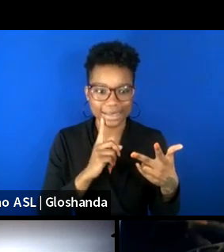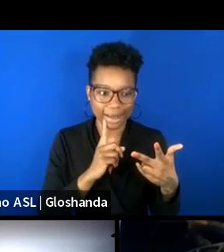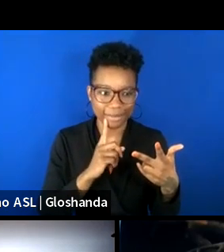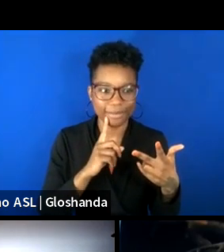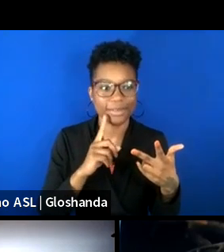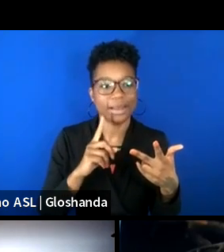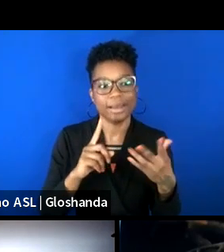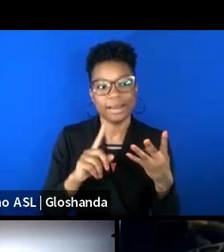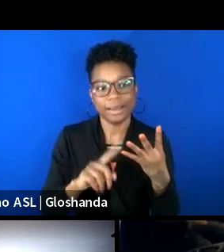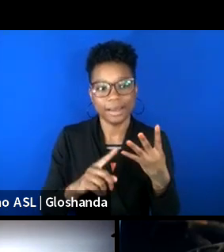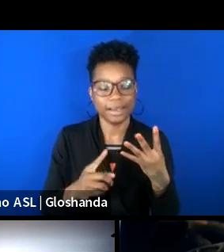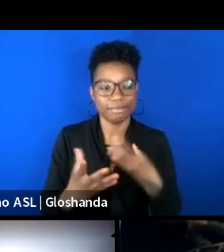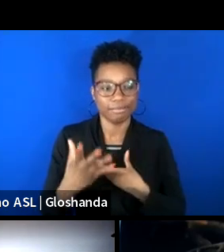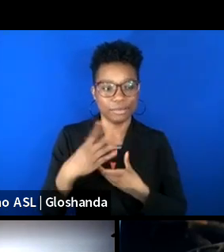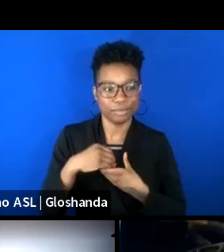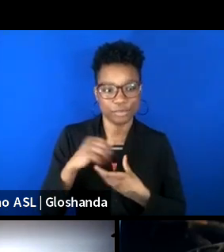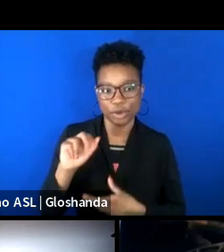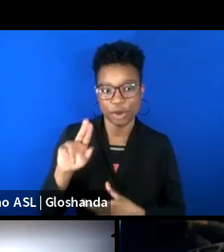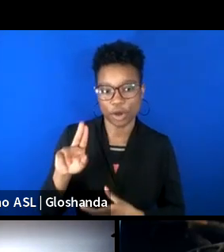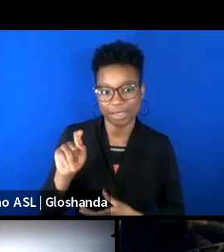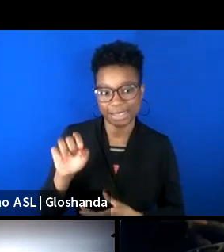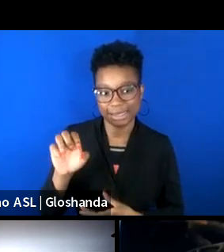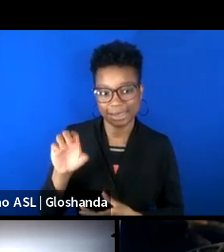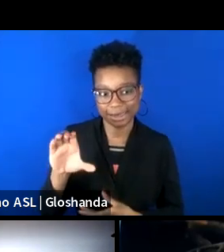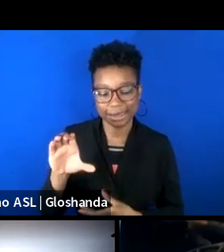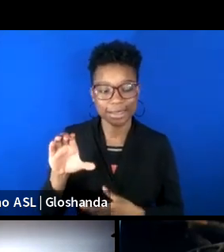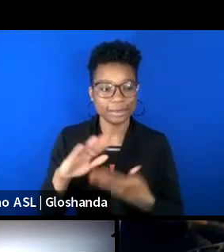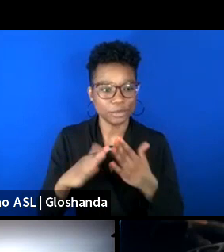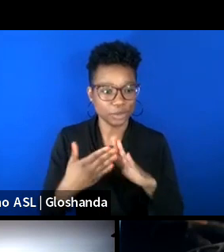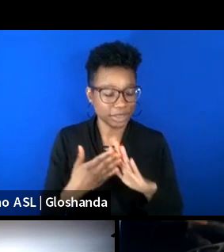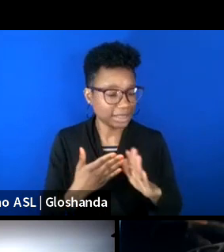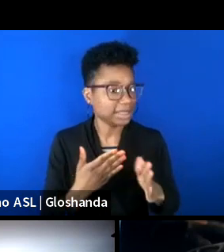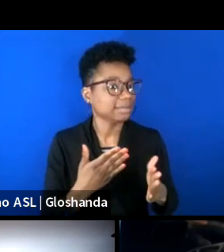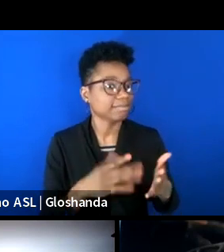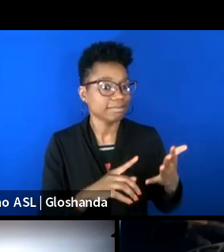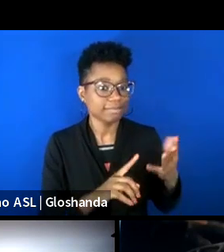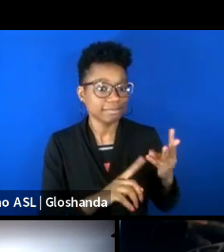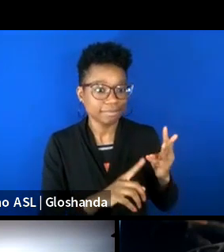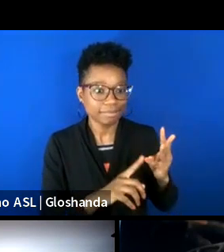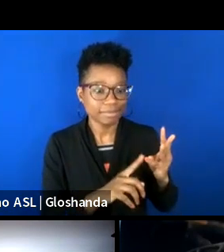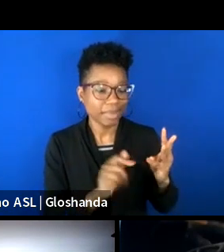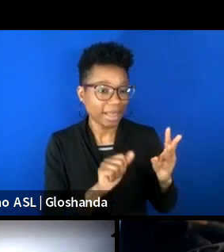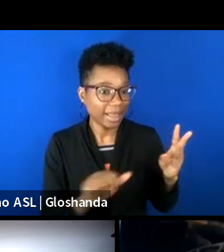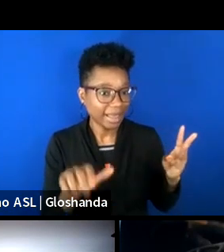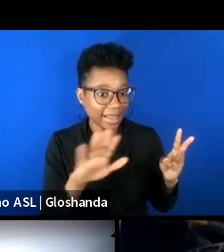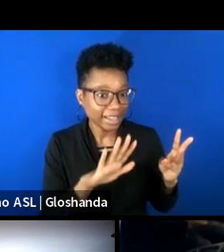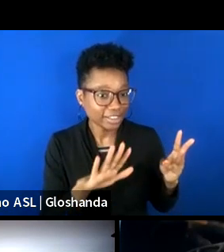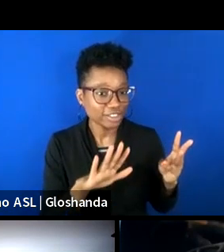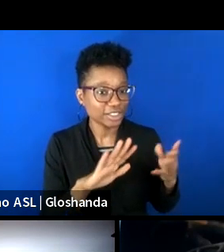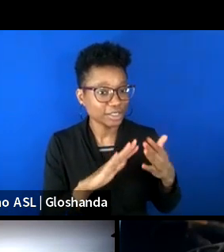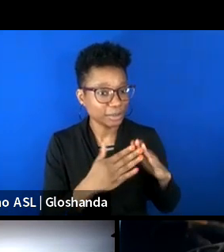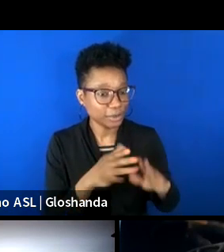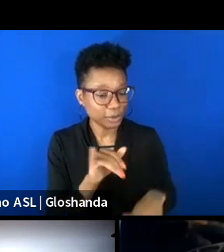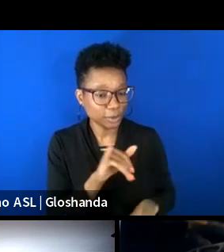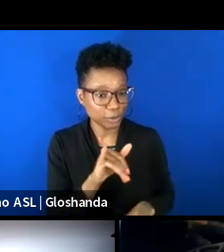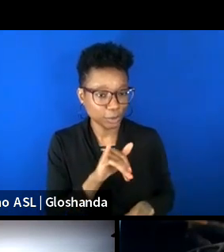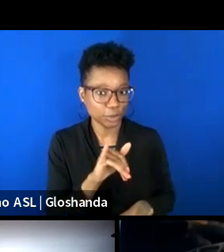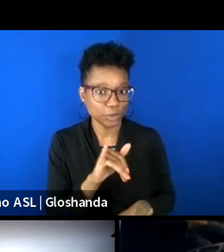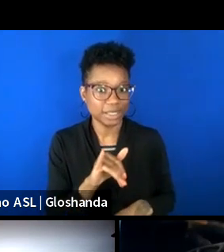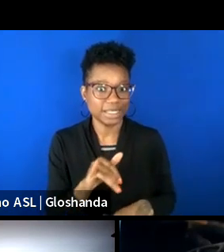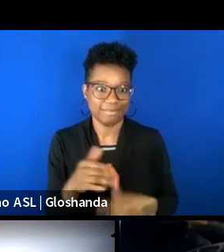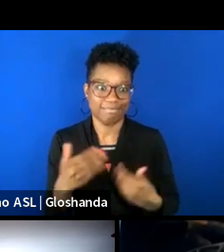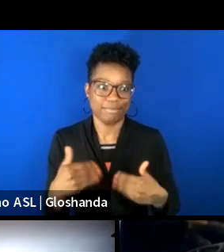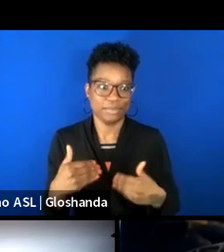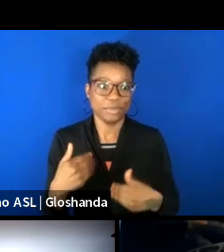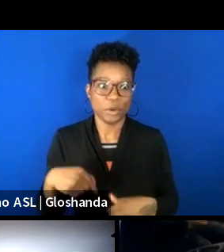in supporting Asian Latinos as well. I mean, in Panama in particular, like, we have such a huge